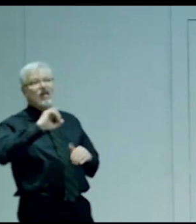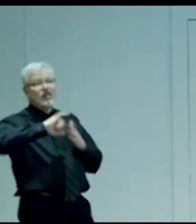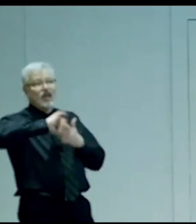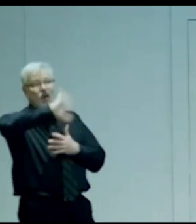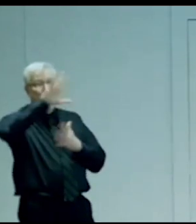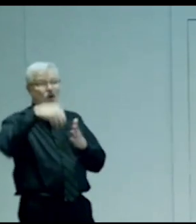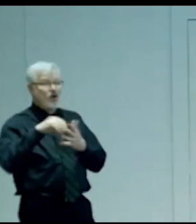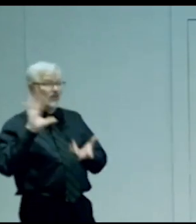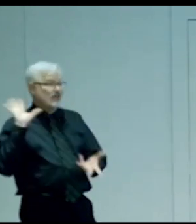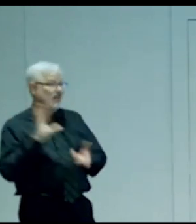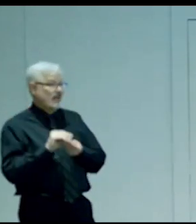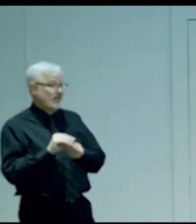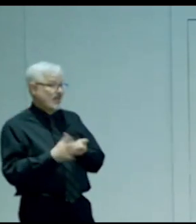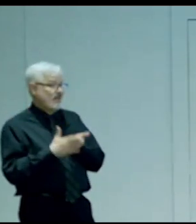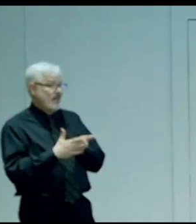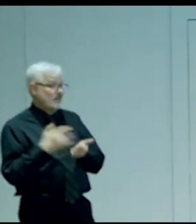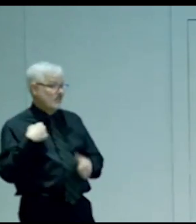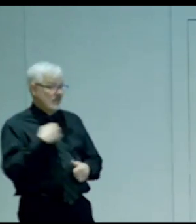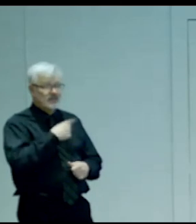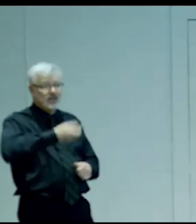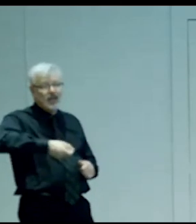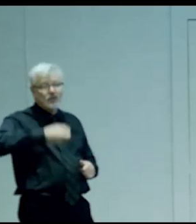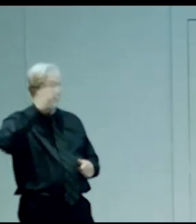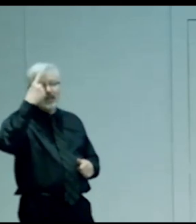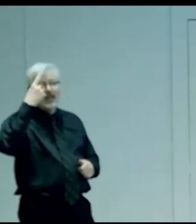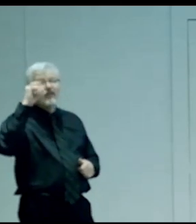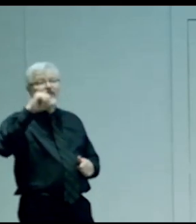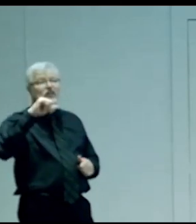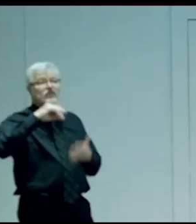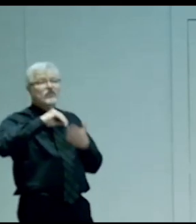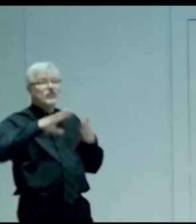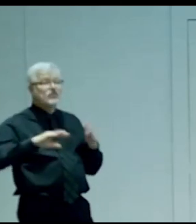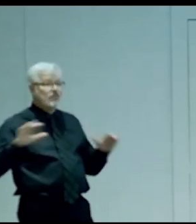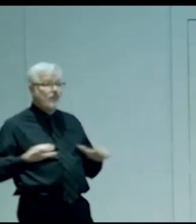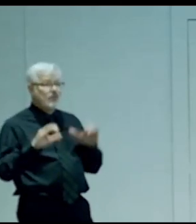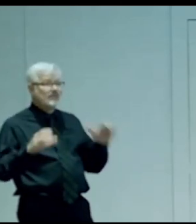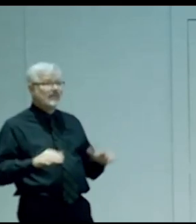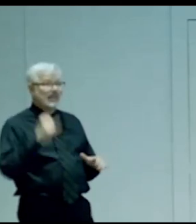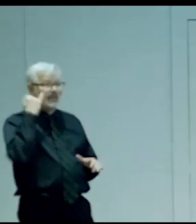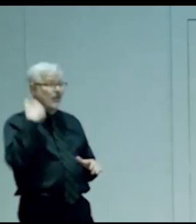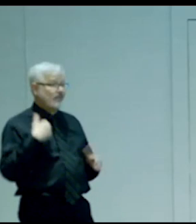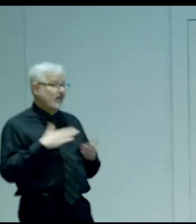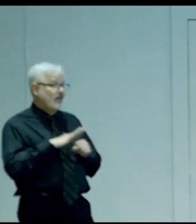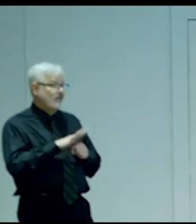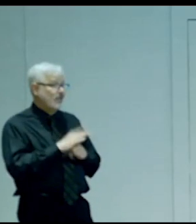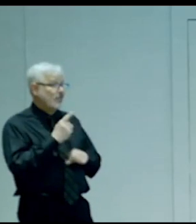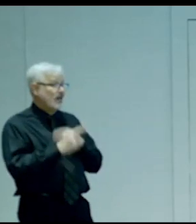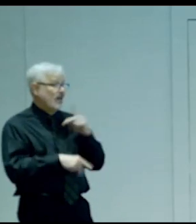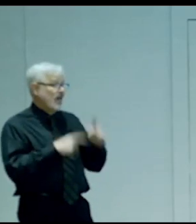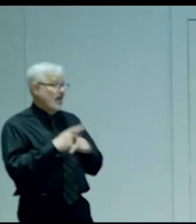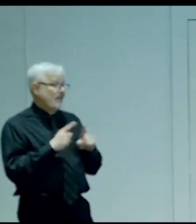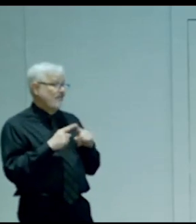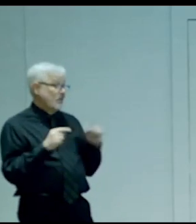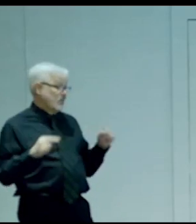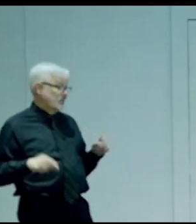would probably help us to understand the student performance if we had enough of the right kind of variables. This is